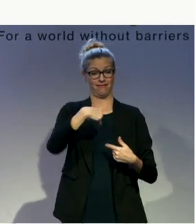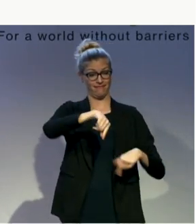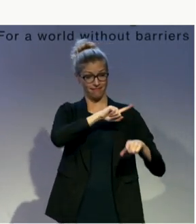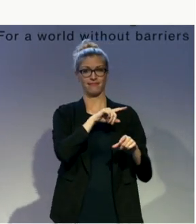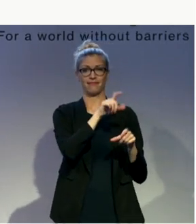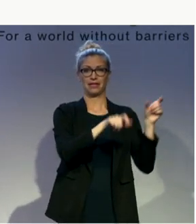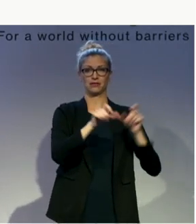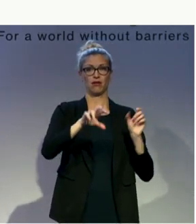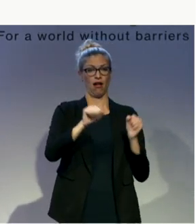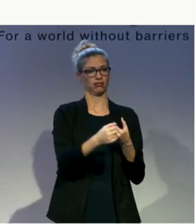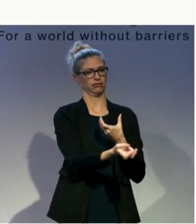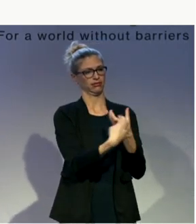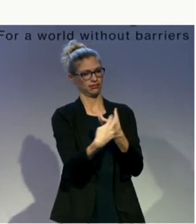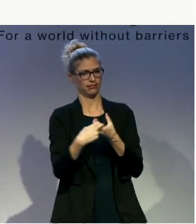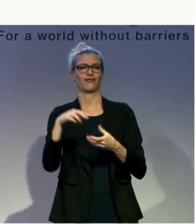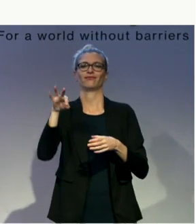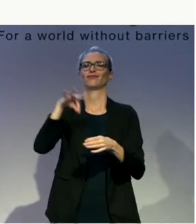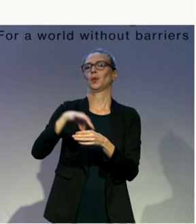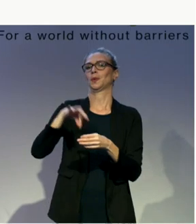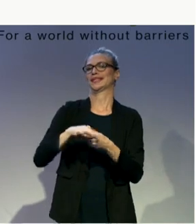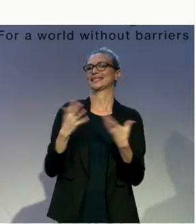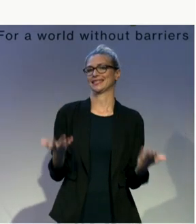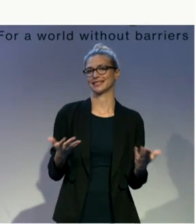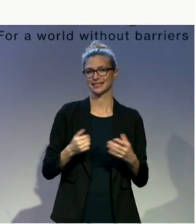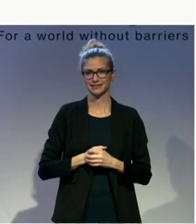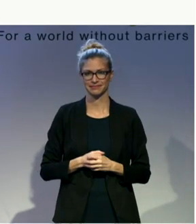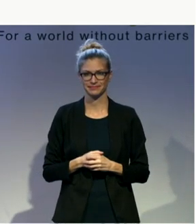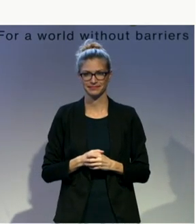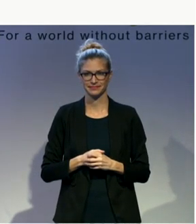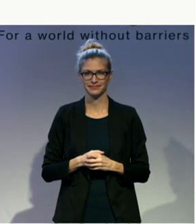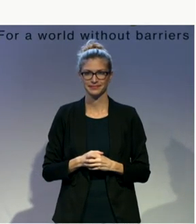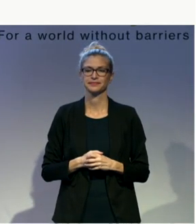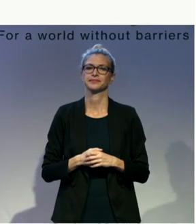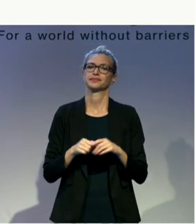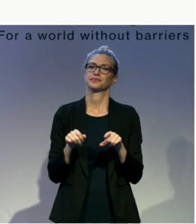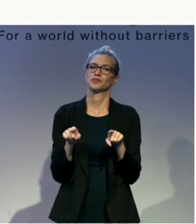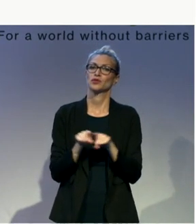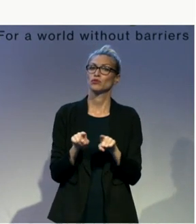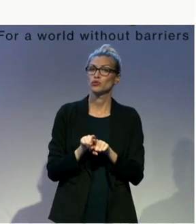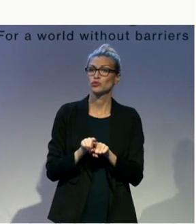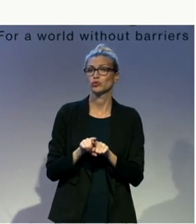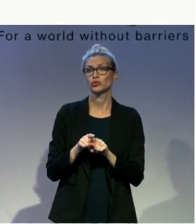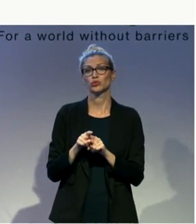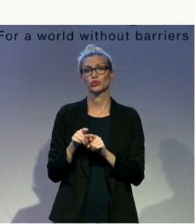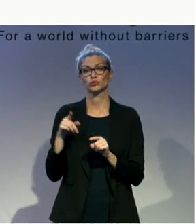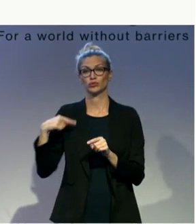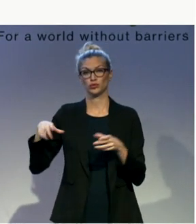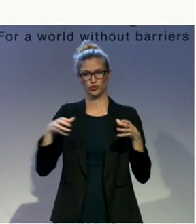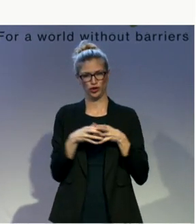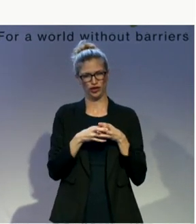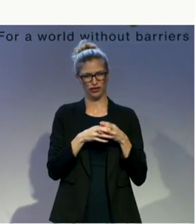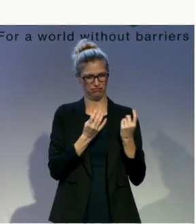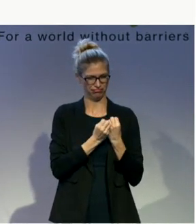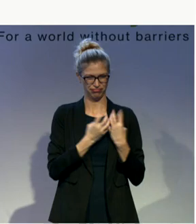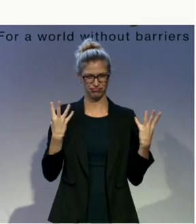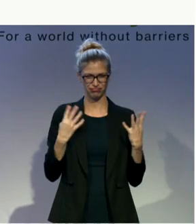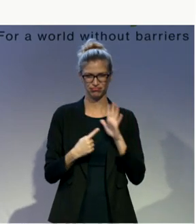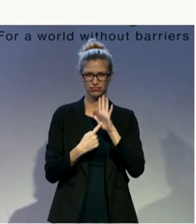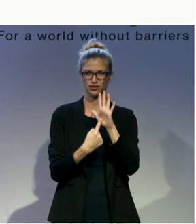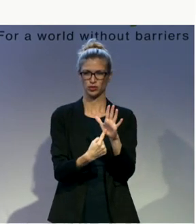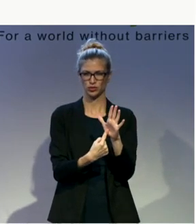also shows that there is desire from people without disabilities to get this information and this sort